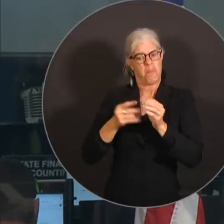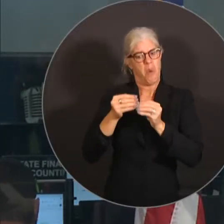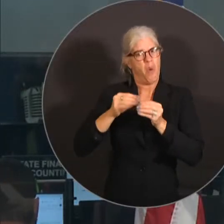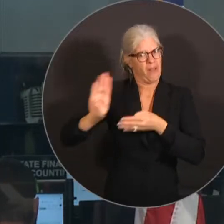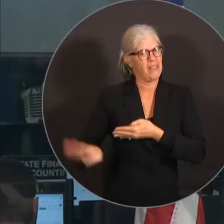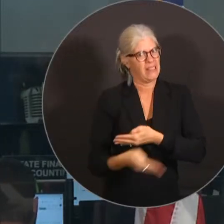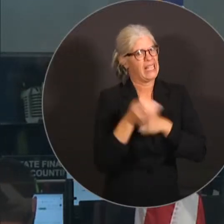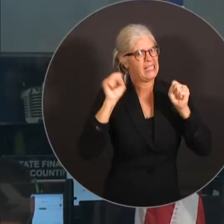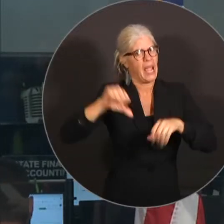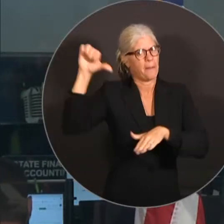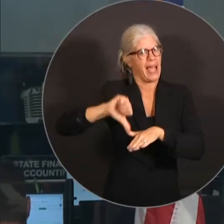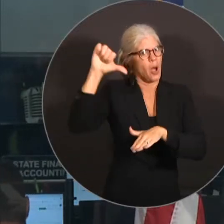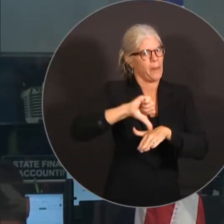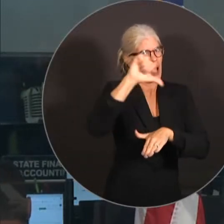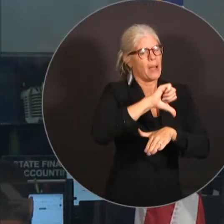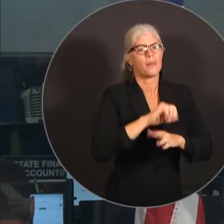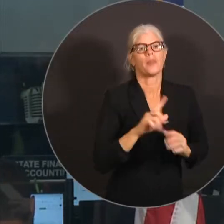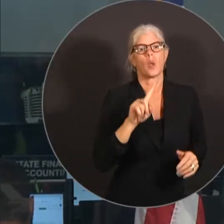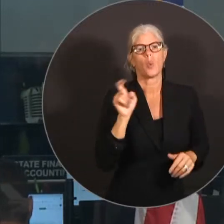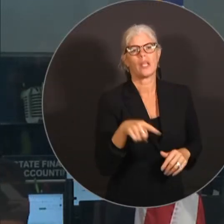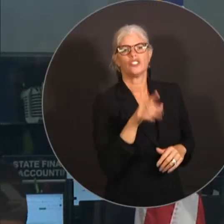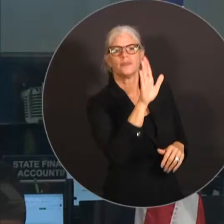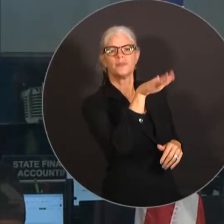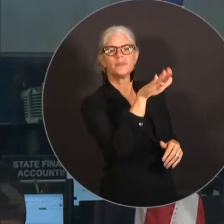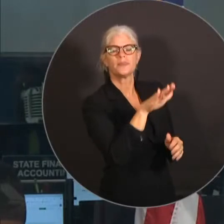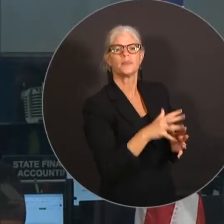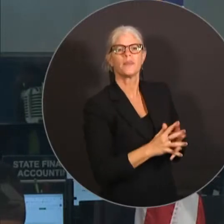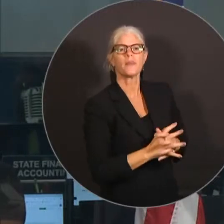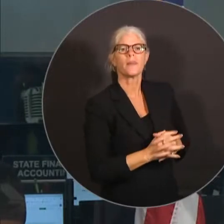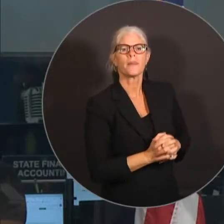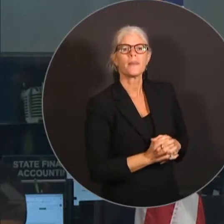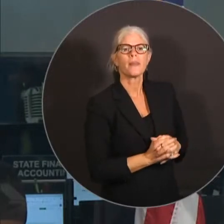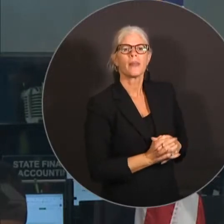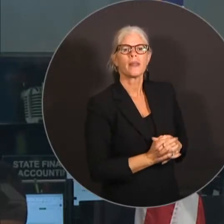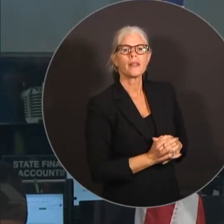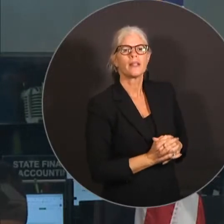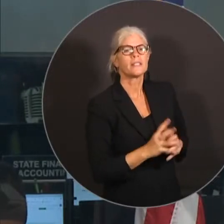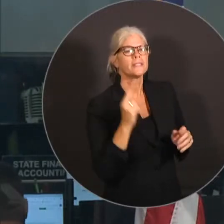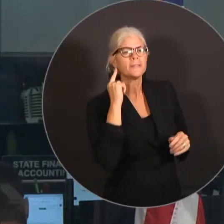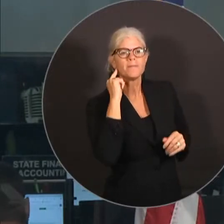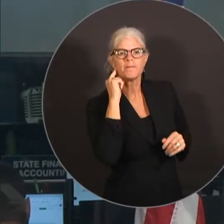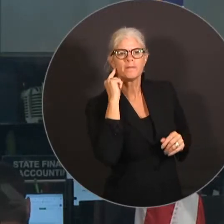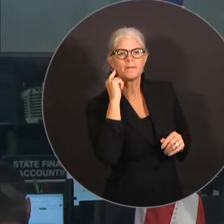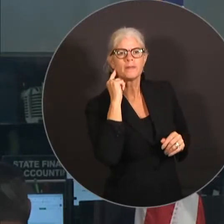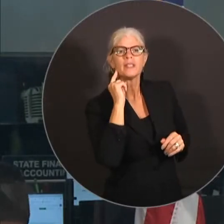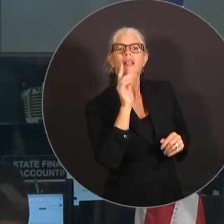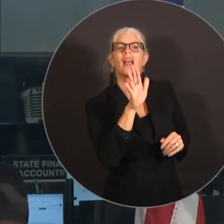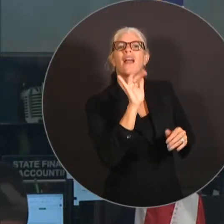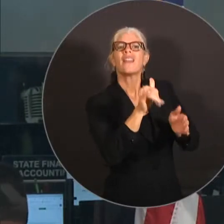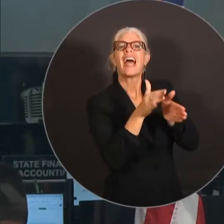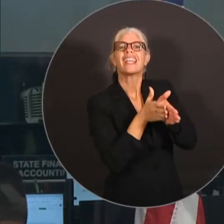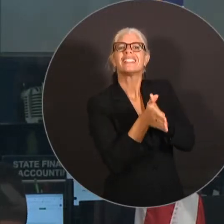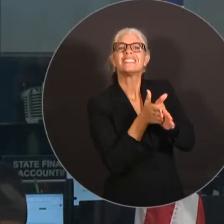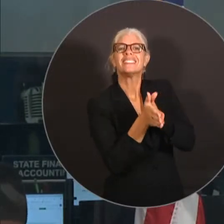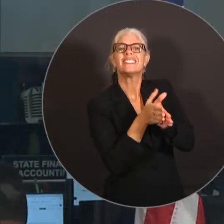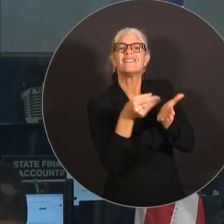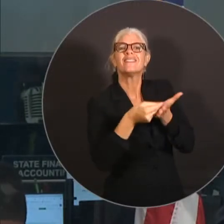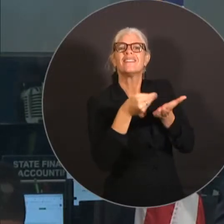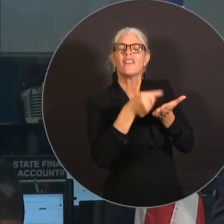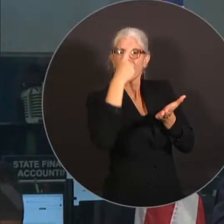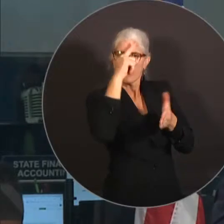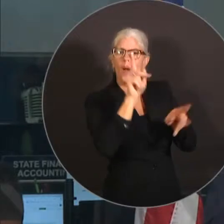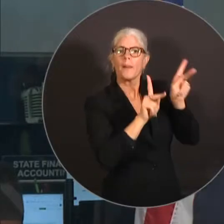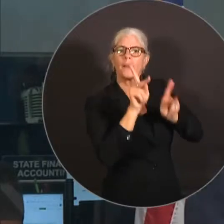On the point of the tornadoes, From FEMA about the declaration, or about the incentives for debris removal crews to get more of them coming in